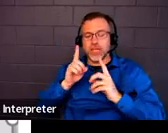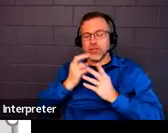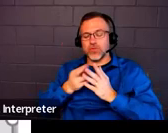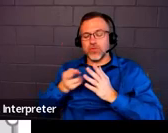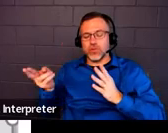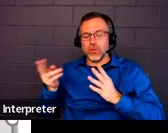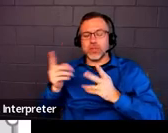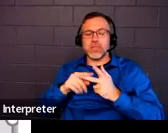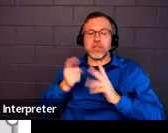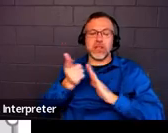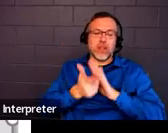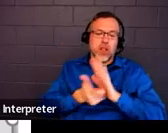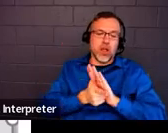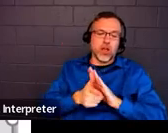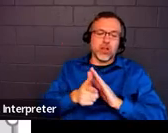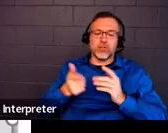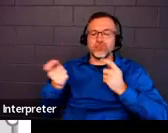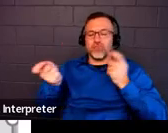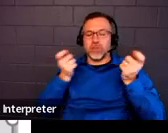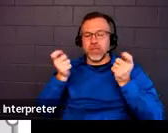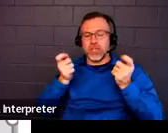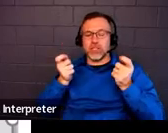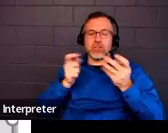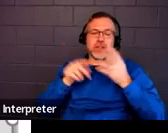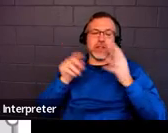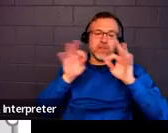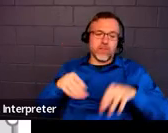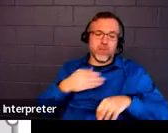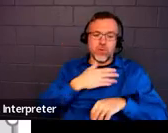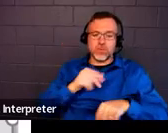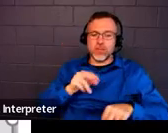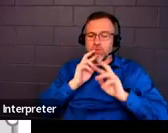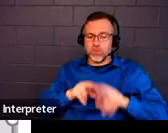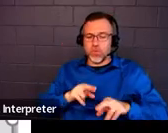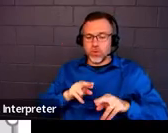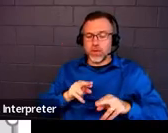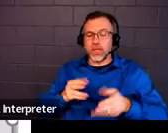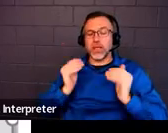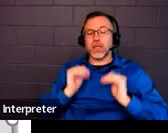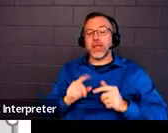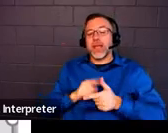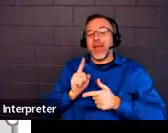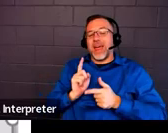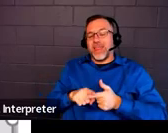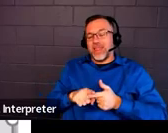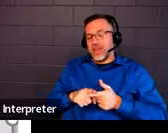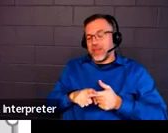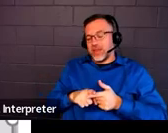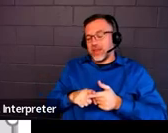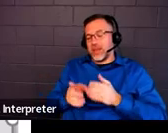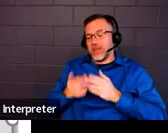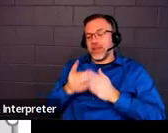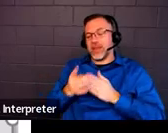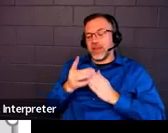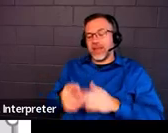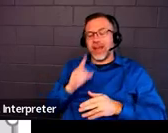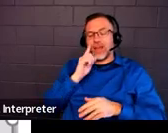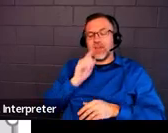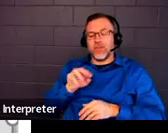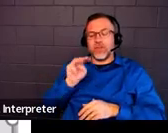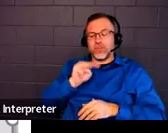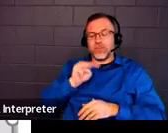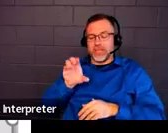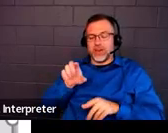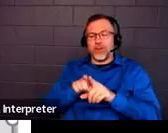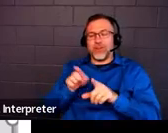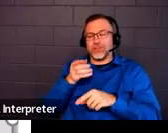and regulation, the forms and reporting, and then the guidance on required documentation for Maine Care is listed